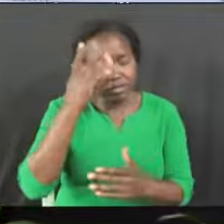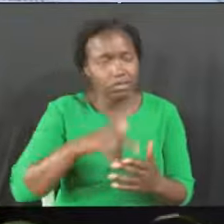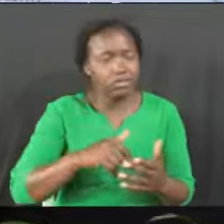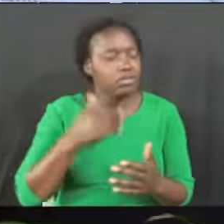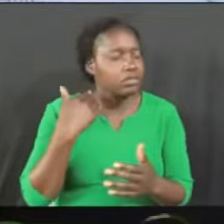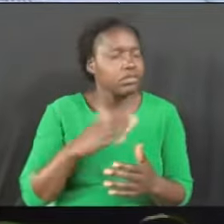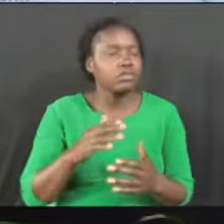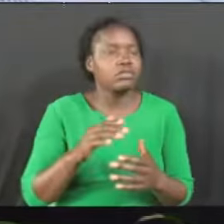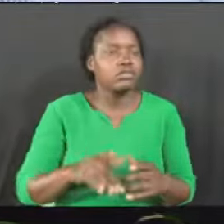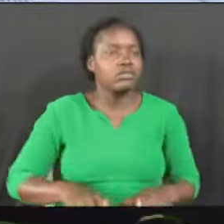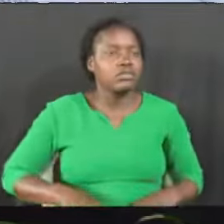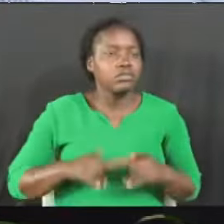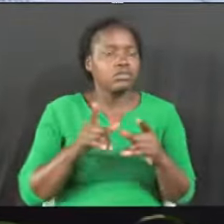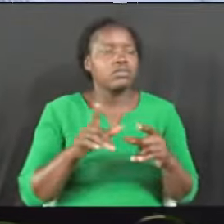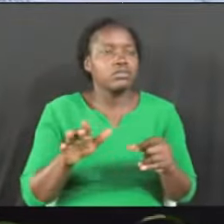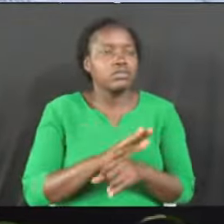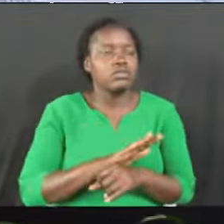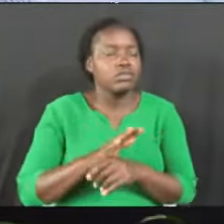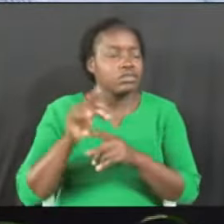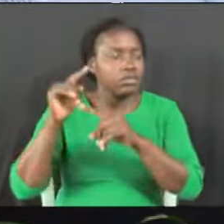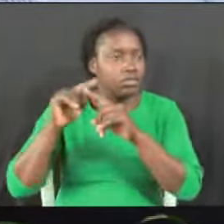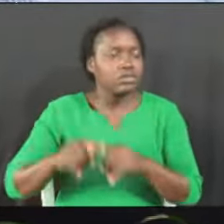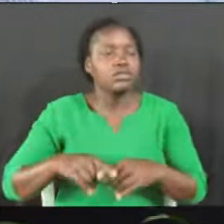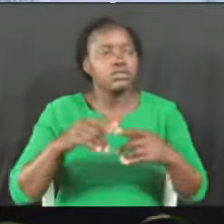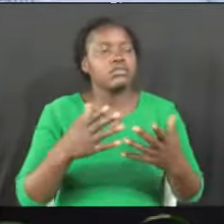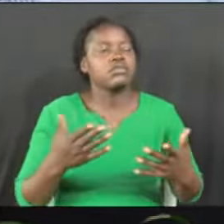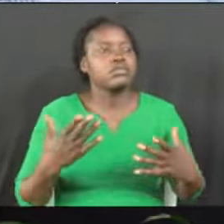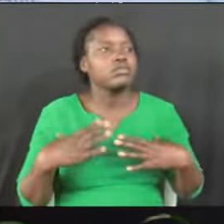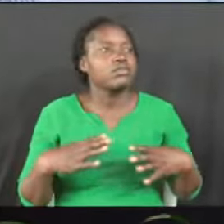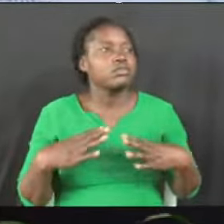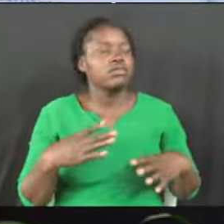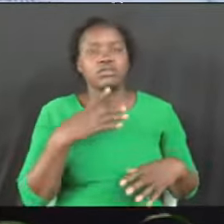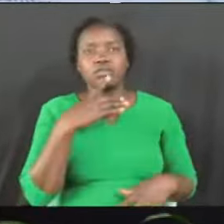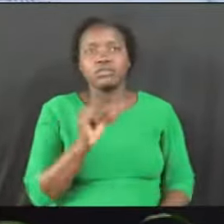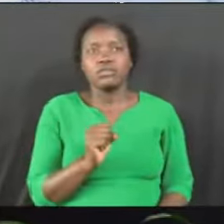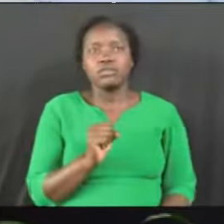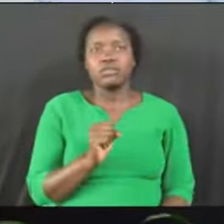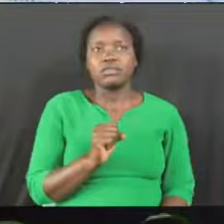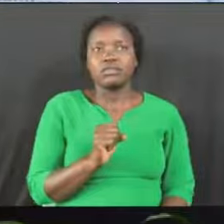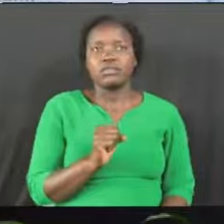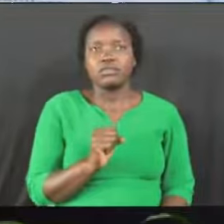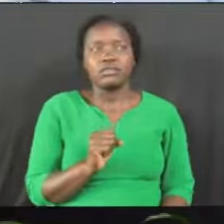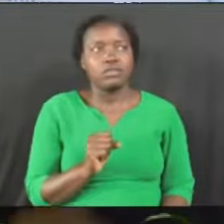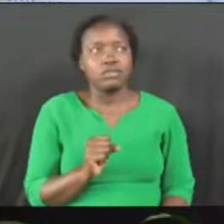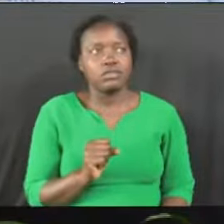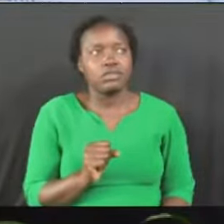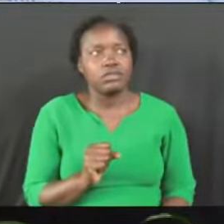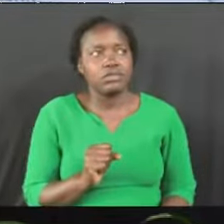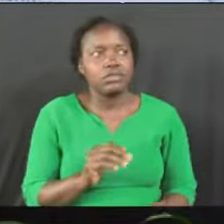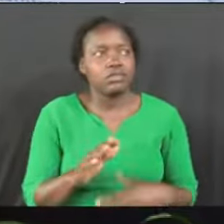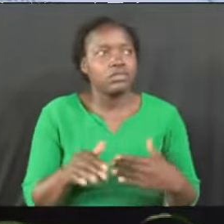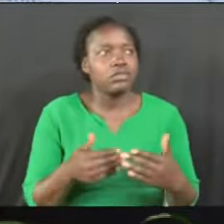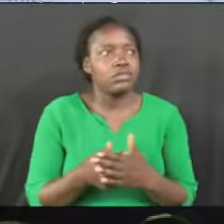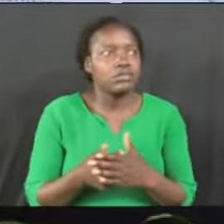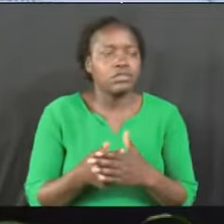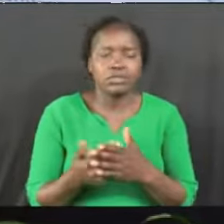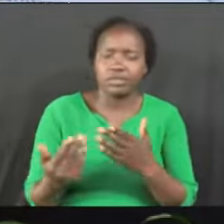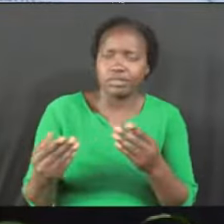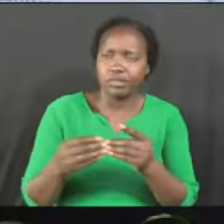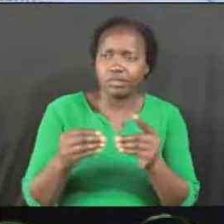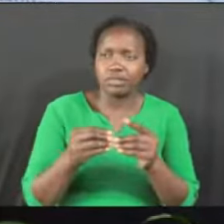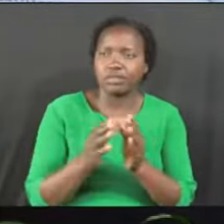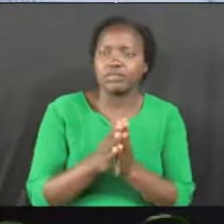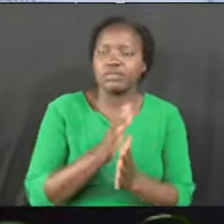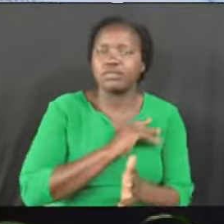life dependent on other people. And so they've got an audience with the king, and